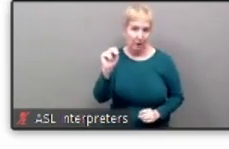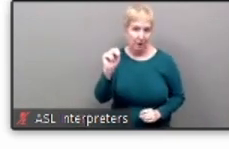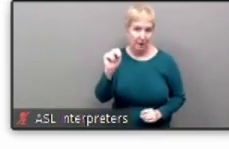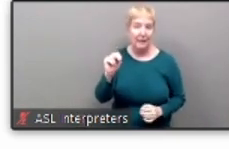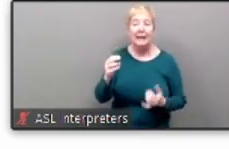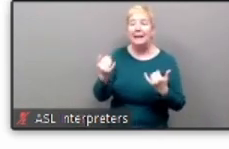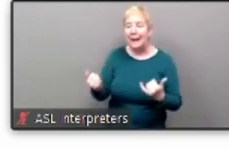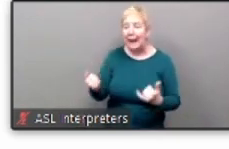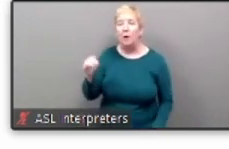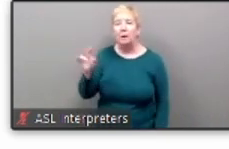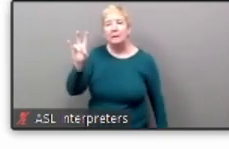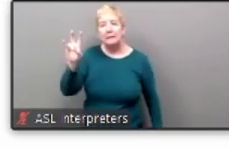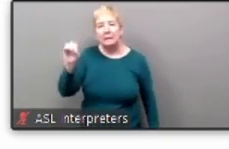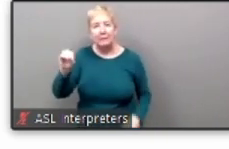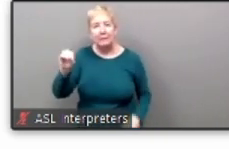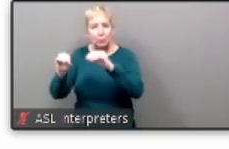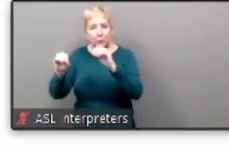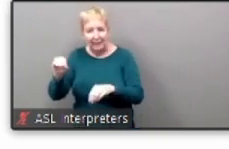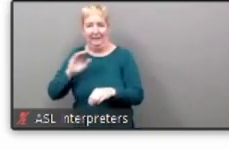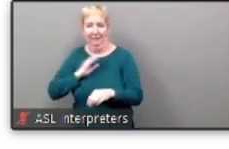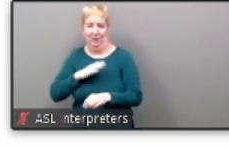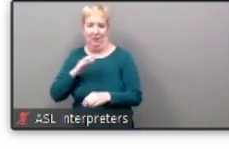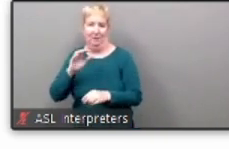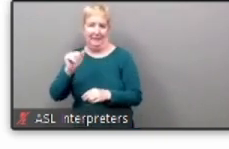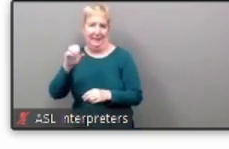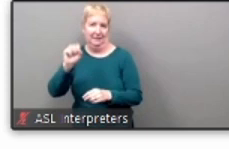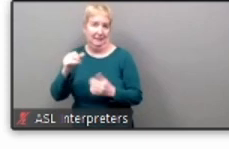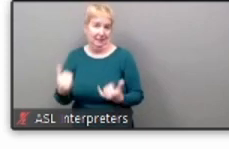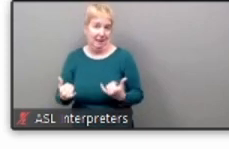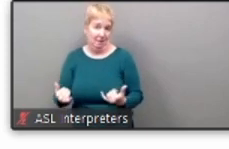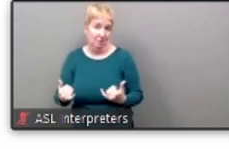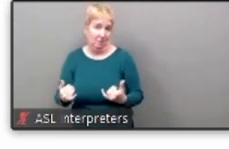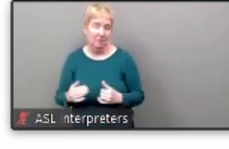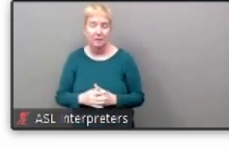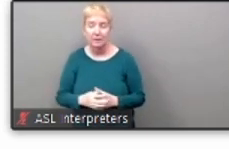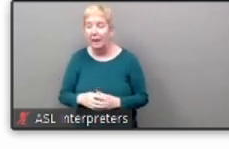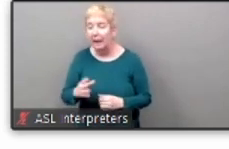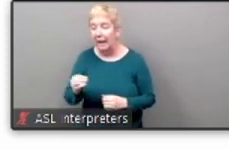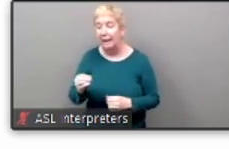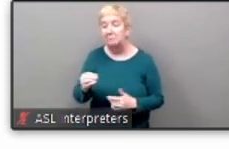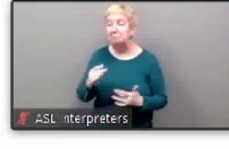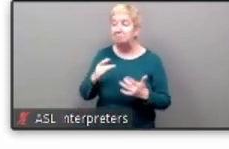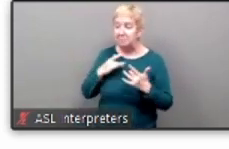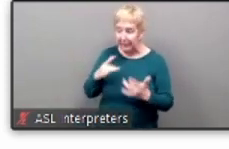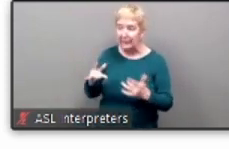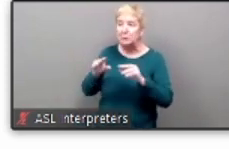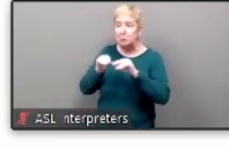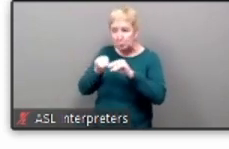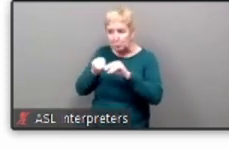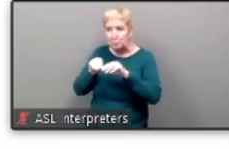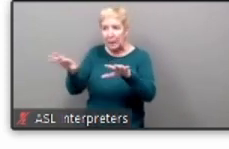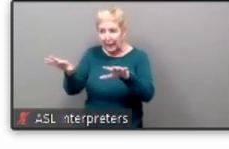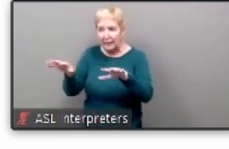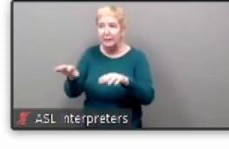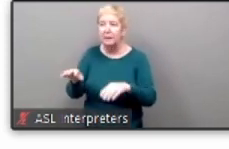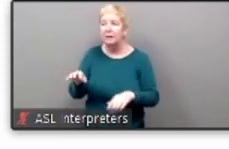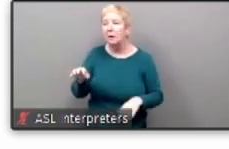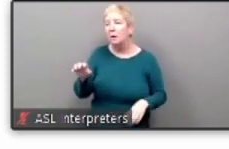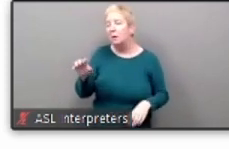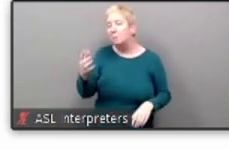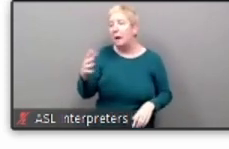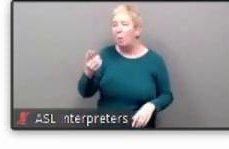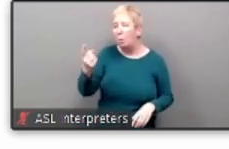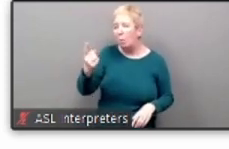almost 70% of all of our cases. And there is some fairly good data now that it tends to spread at 1.5 to 2